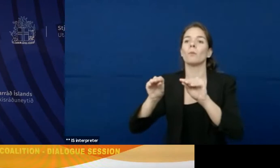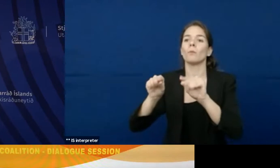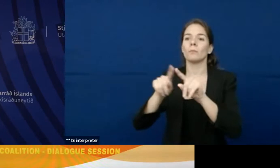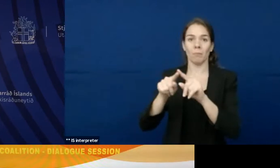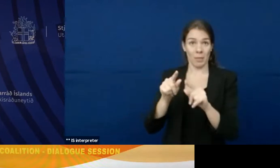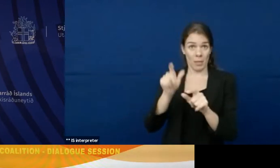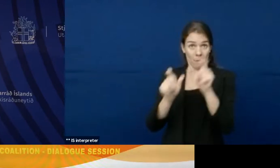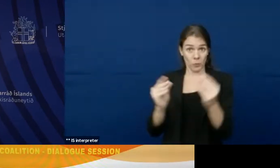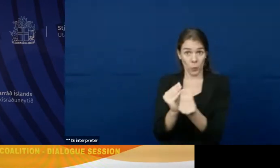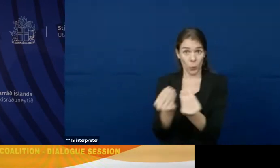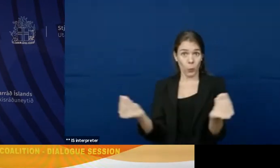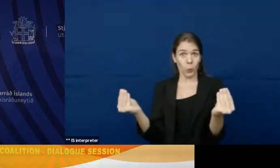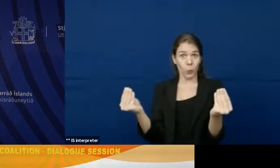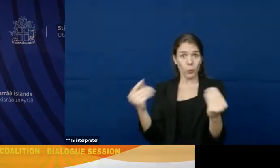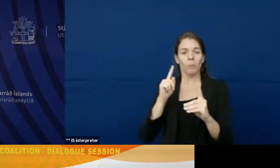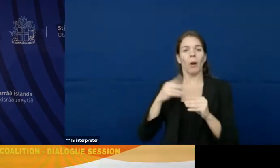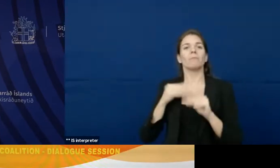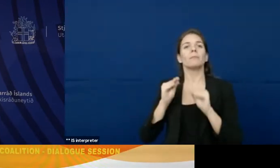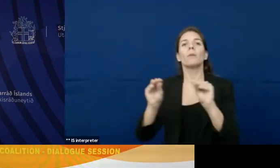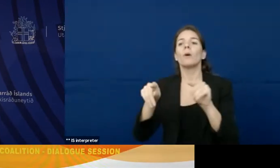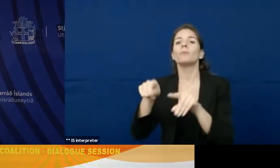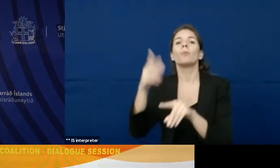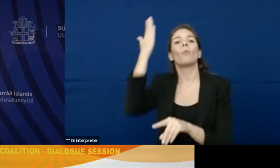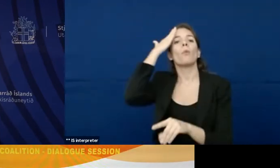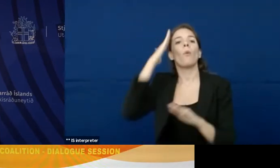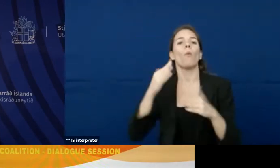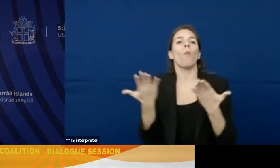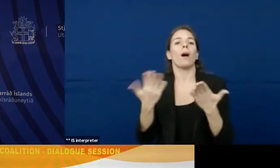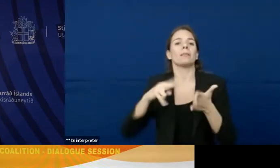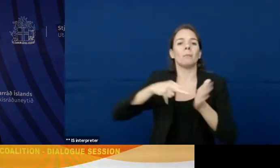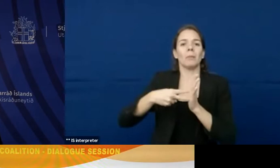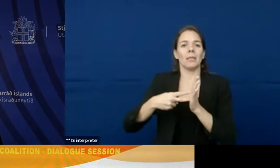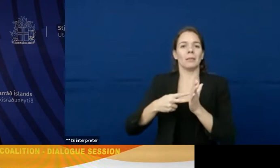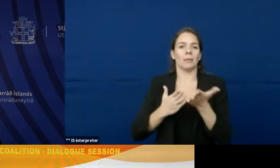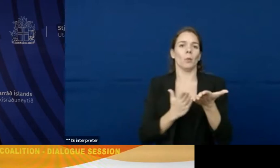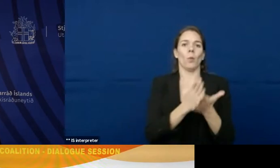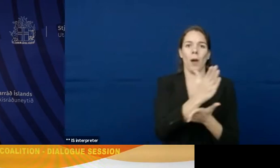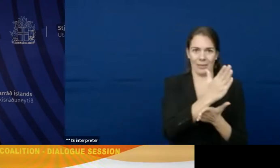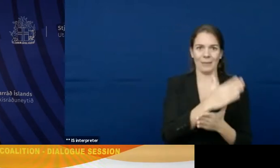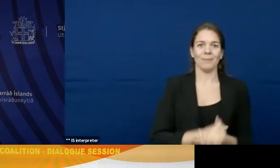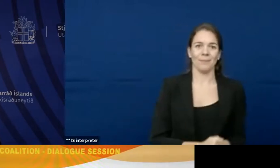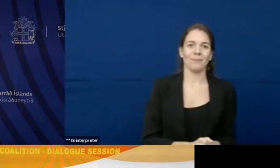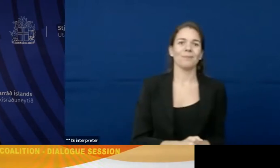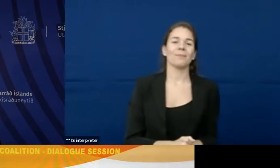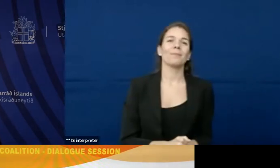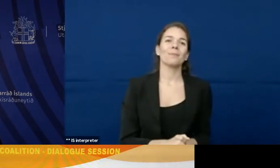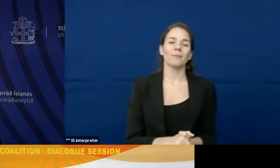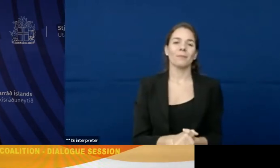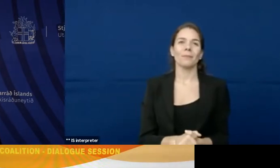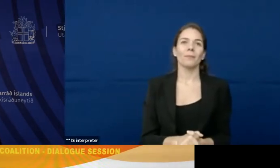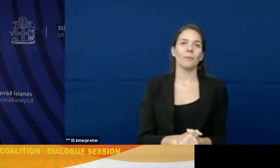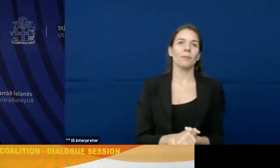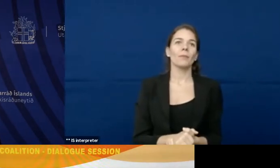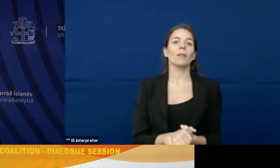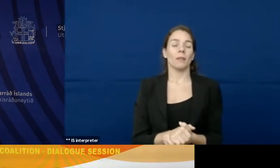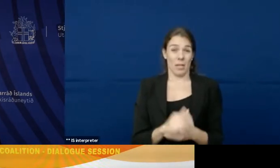skills to understand and analyze social norms and respectful relationships.